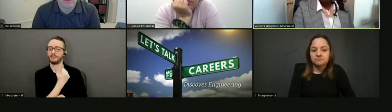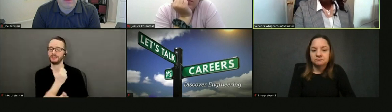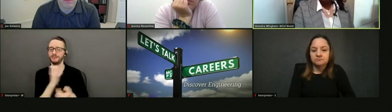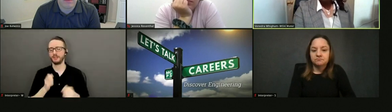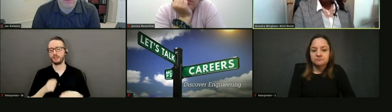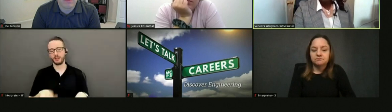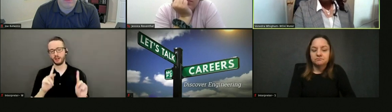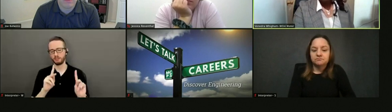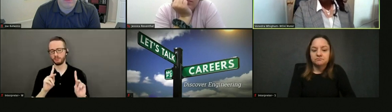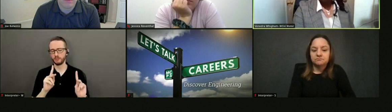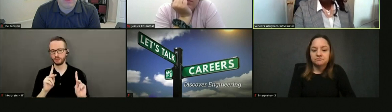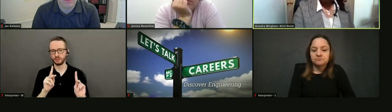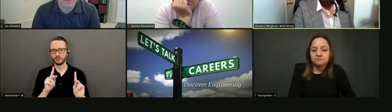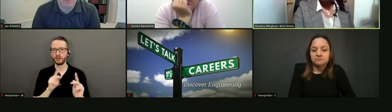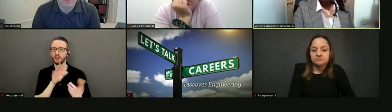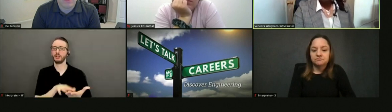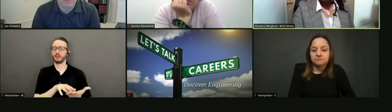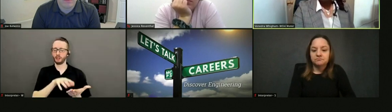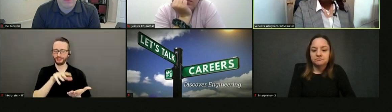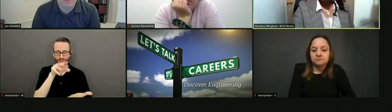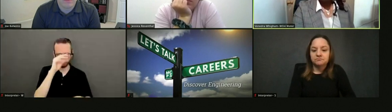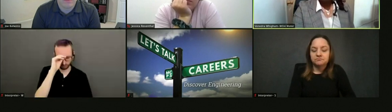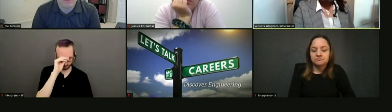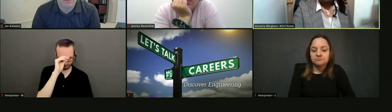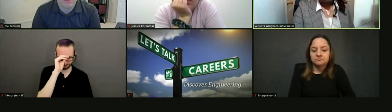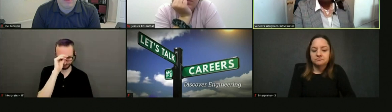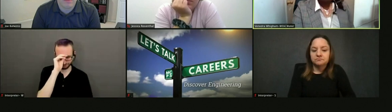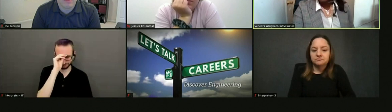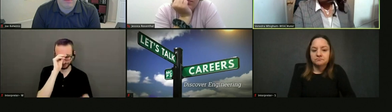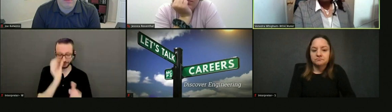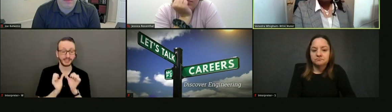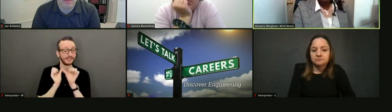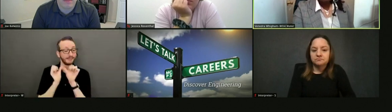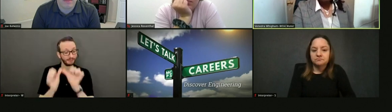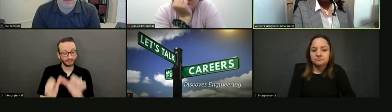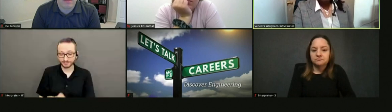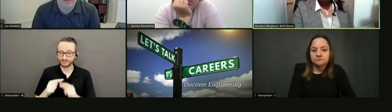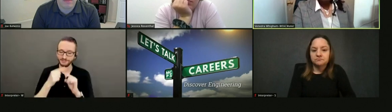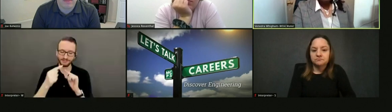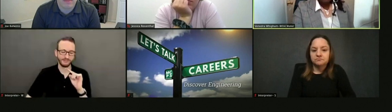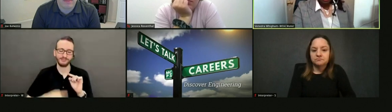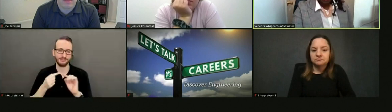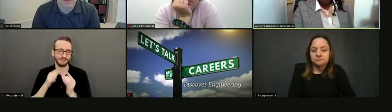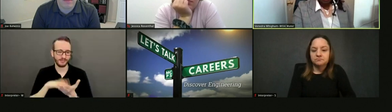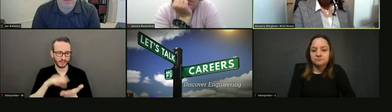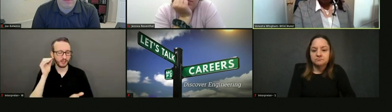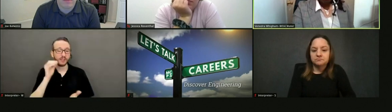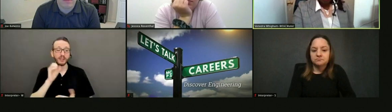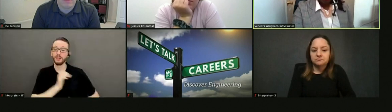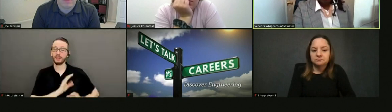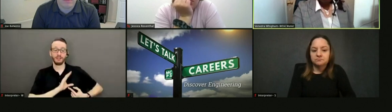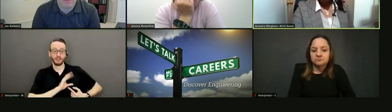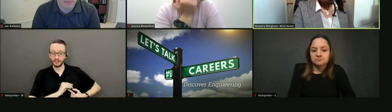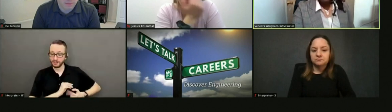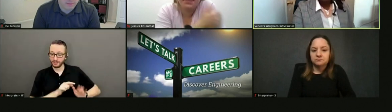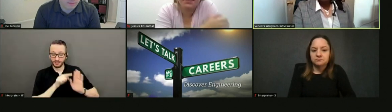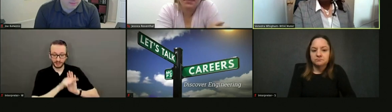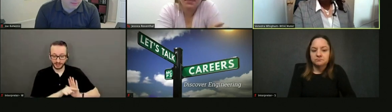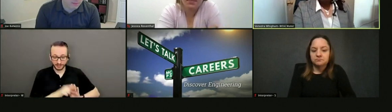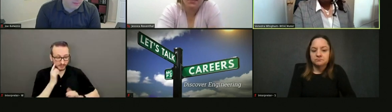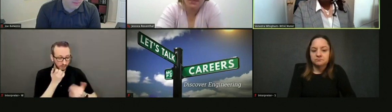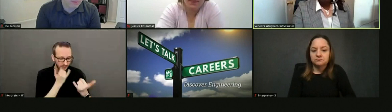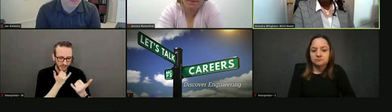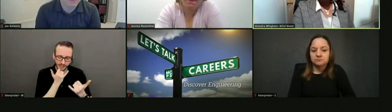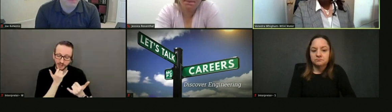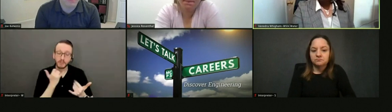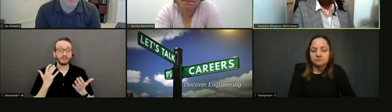and, you know, learn from it. I think it's a continual learning process. So don't get down on yourself for those mistakes. Just